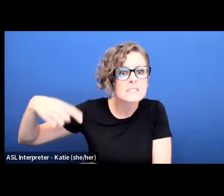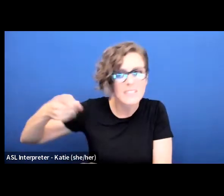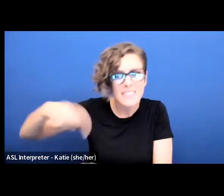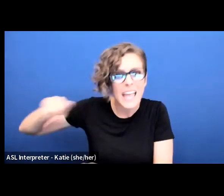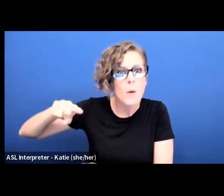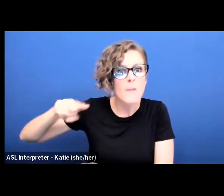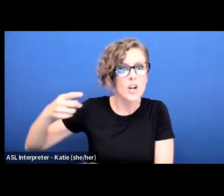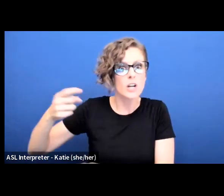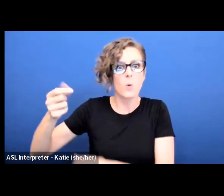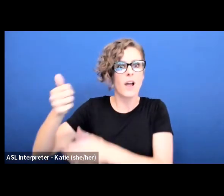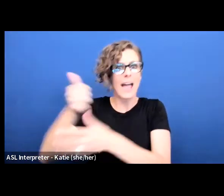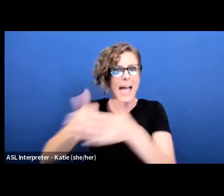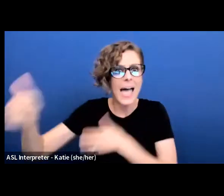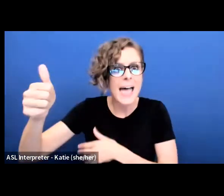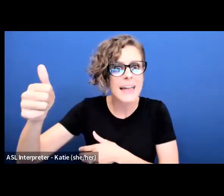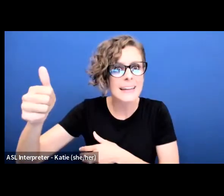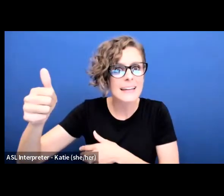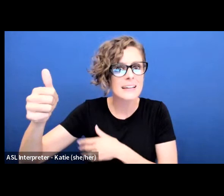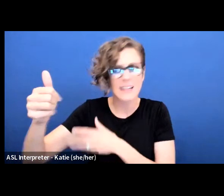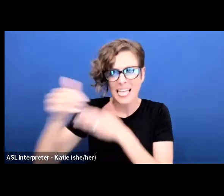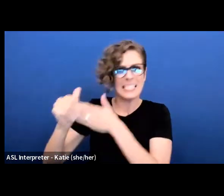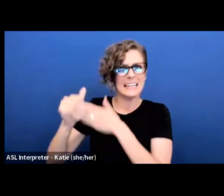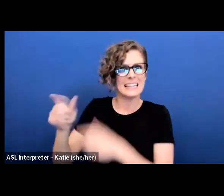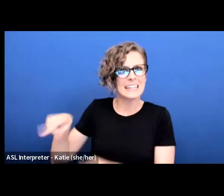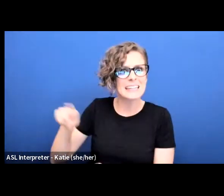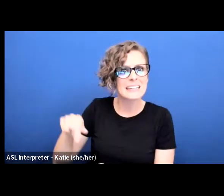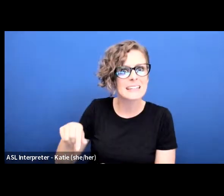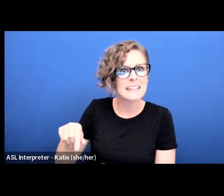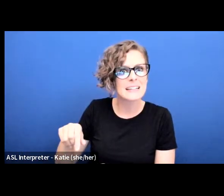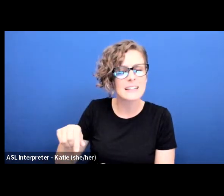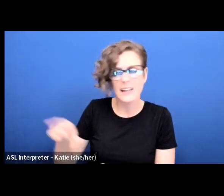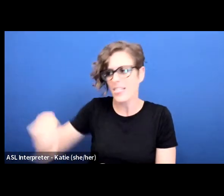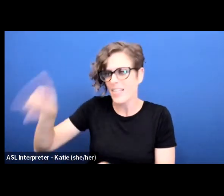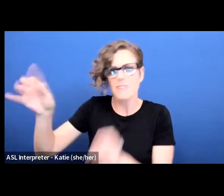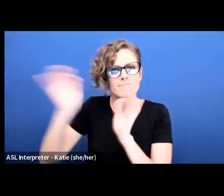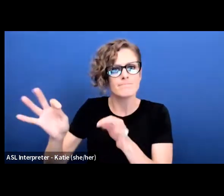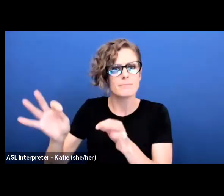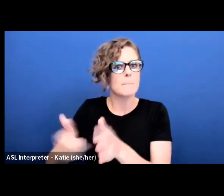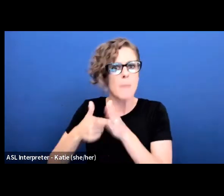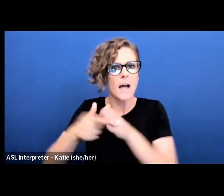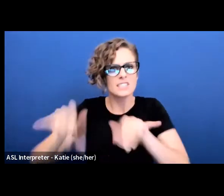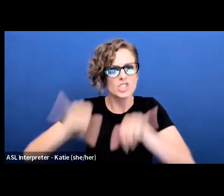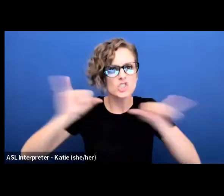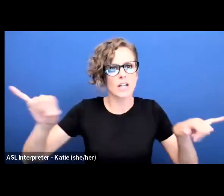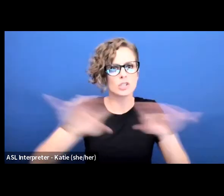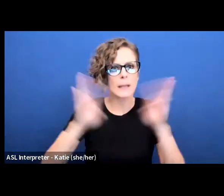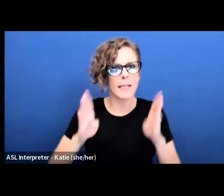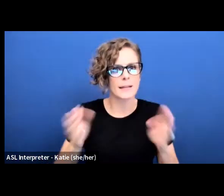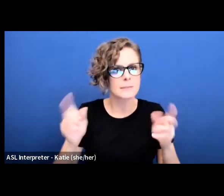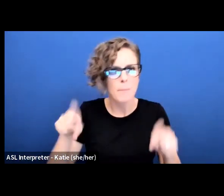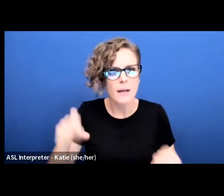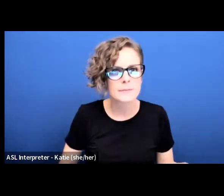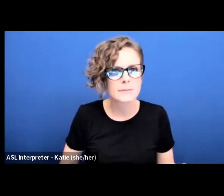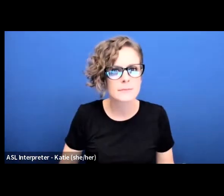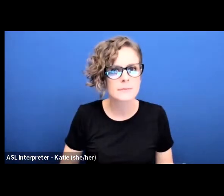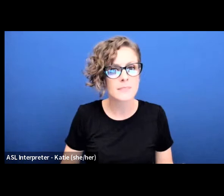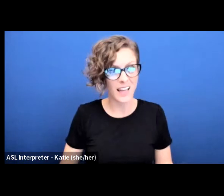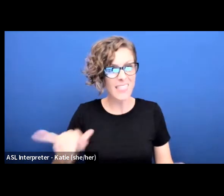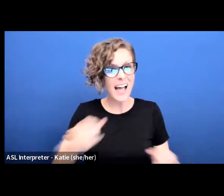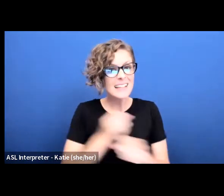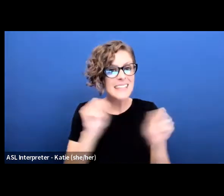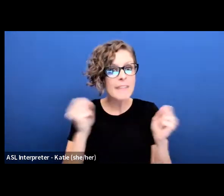got out ahead of everybody, right? And said, we need to shelter in place. And who knows how many thousands of lives that